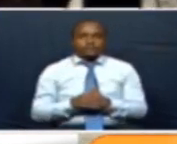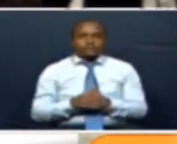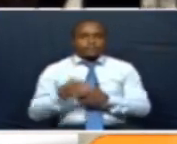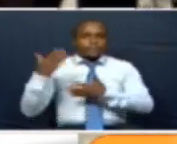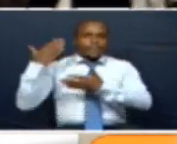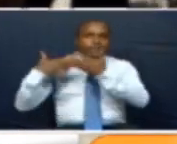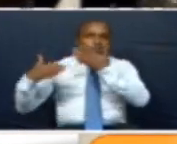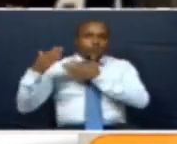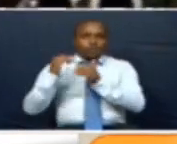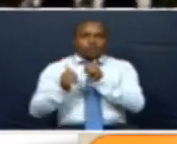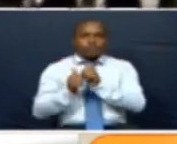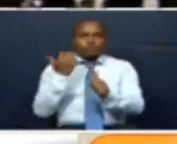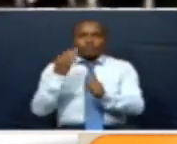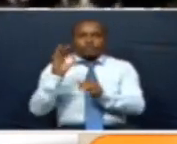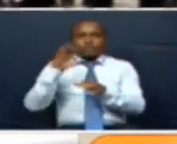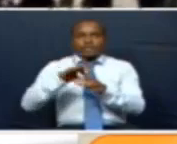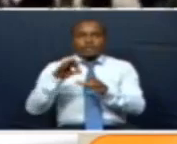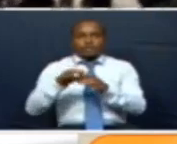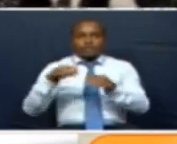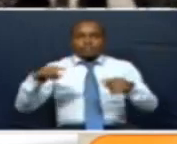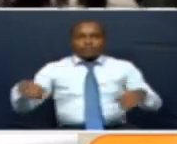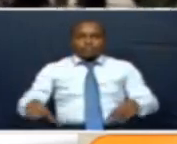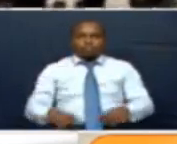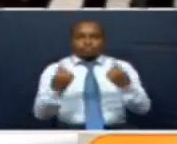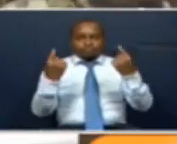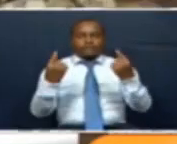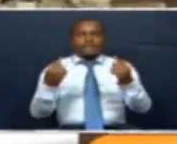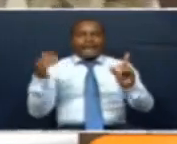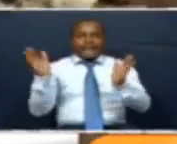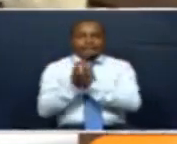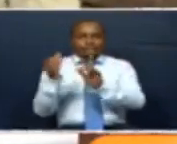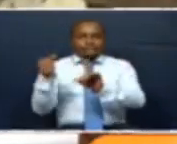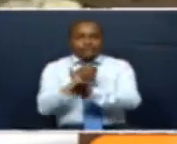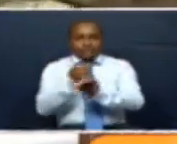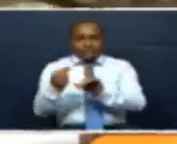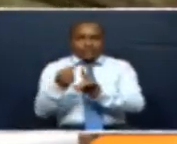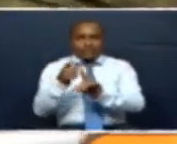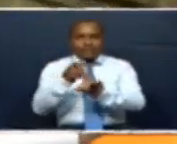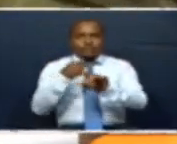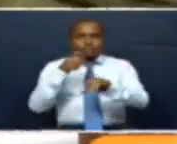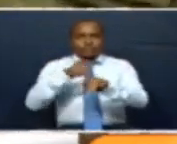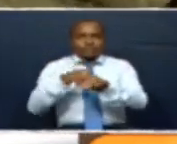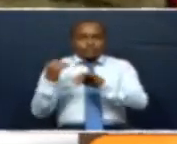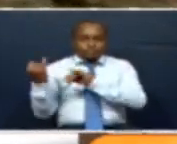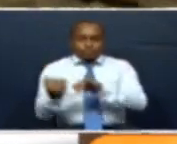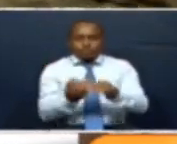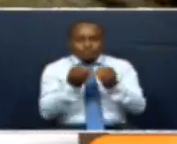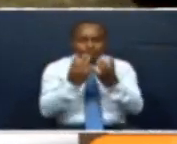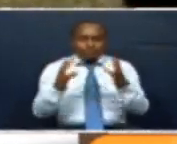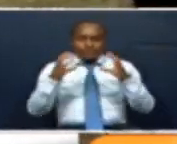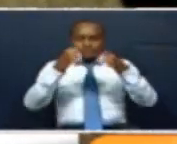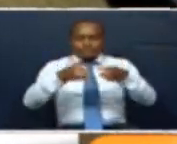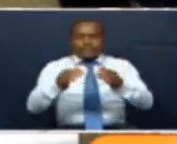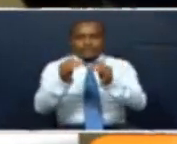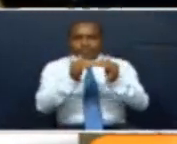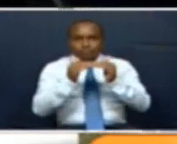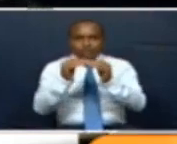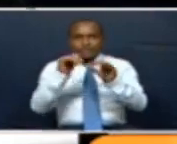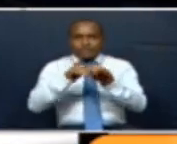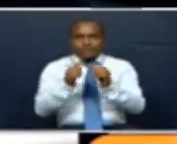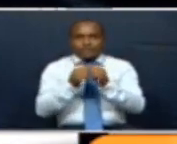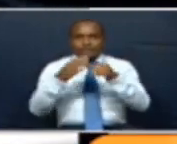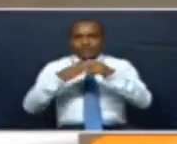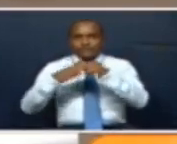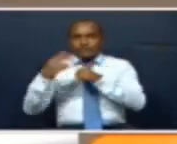Historically, most of the elections have been divisive, if not violent, since the reintroduction of the multi-party democracy in 1992. In the